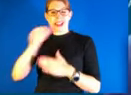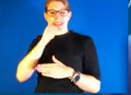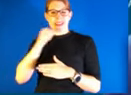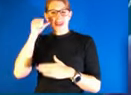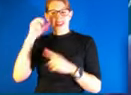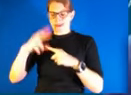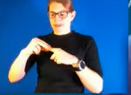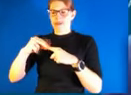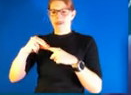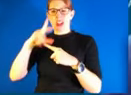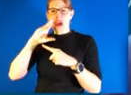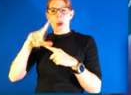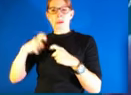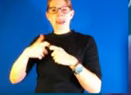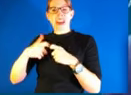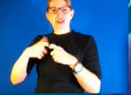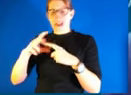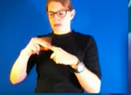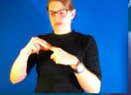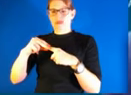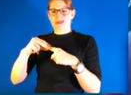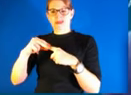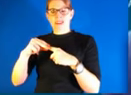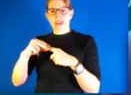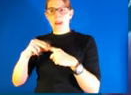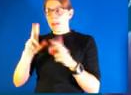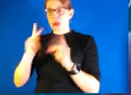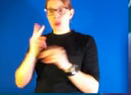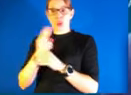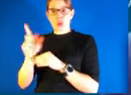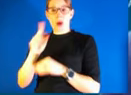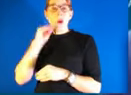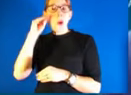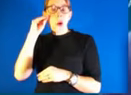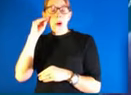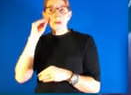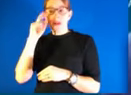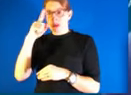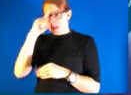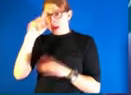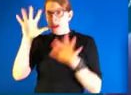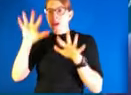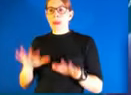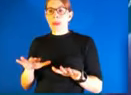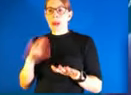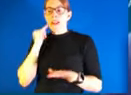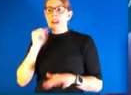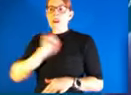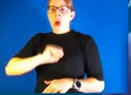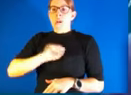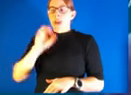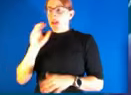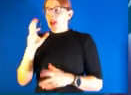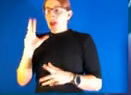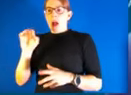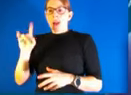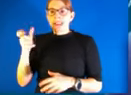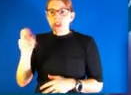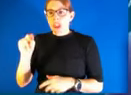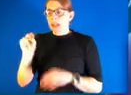but the little battery operated finger pulse oximeters. People use those for some peace of mind if they're having a cough and, looking at their oxygen saturations and